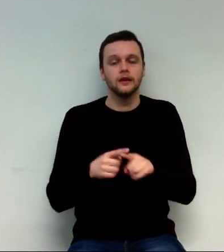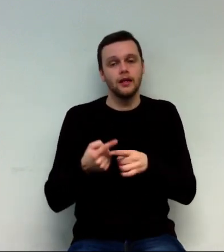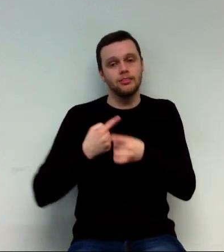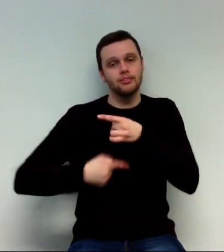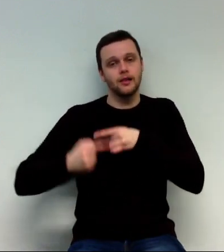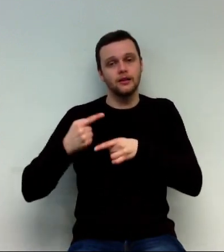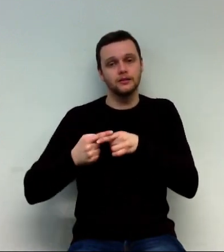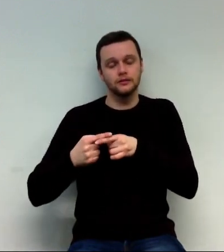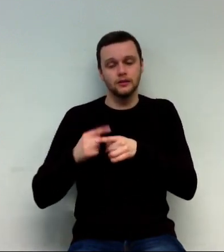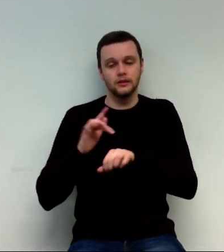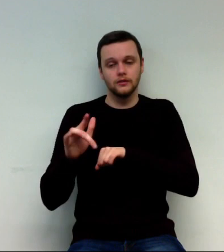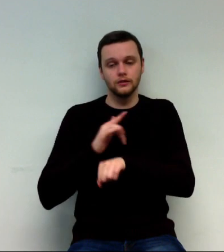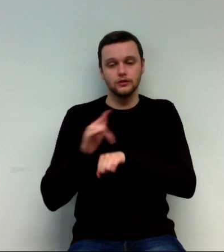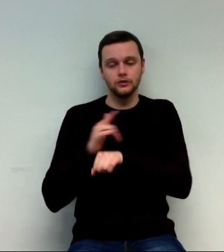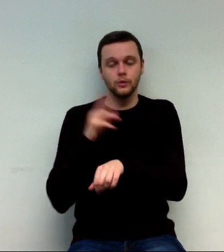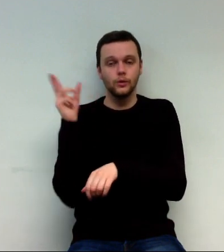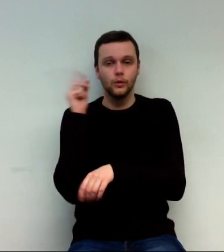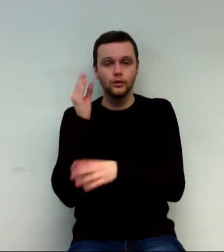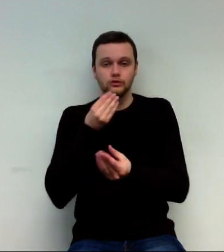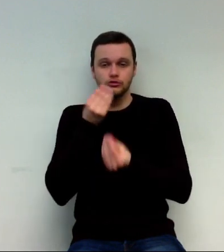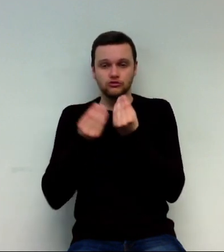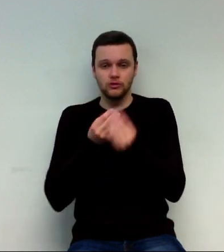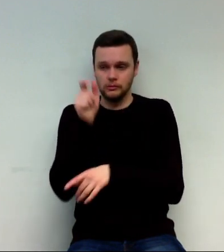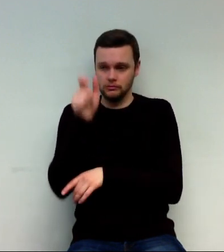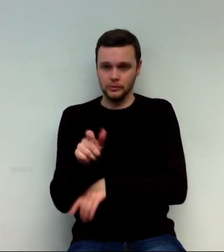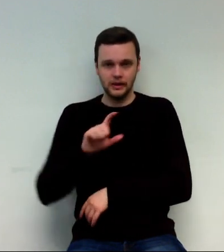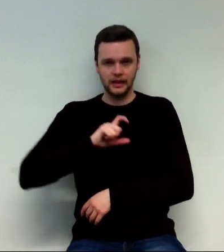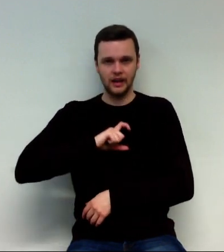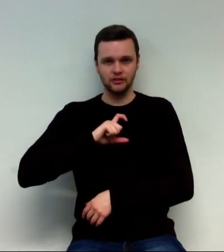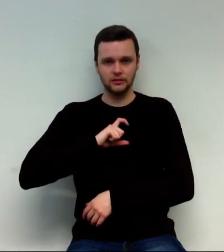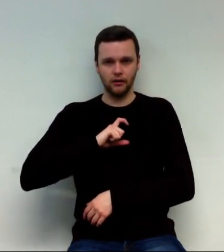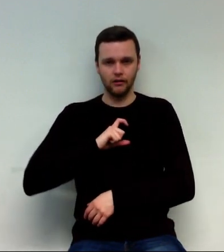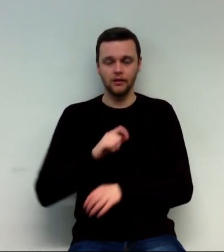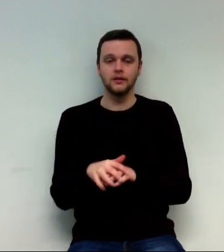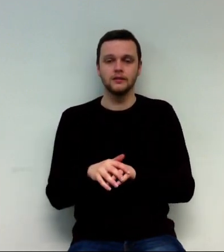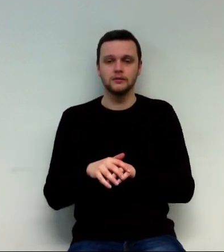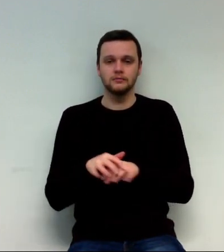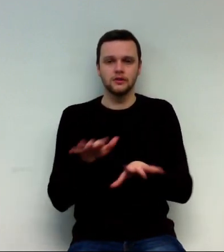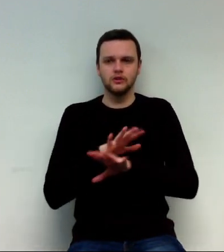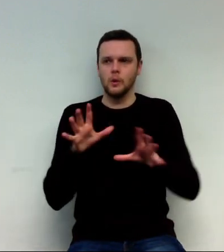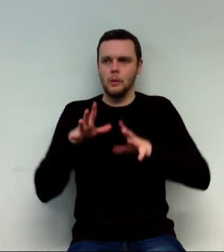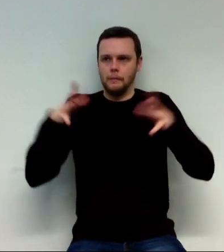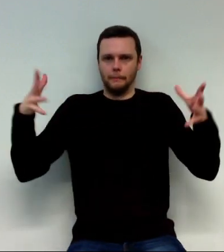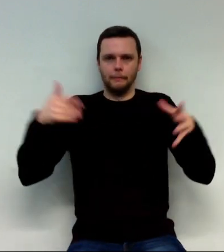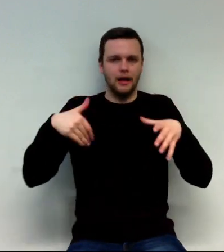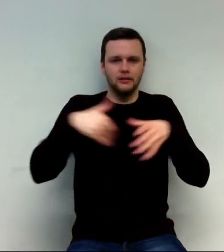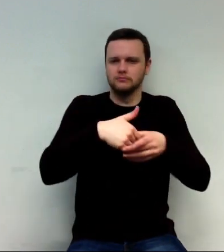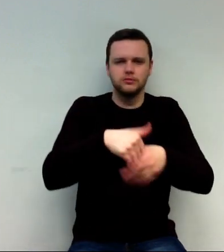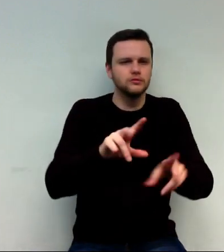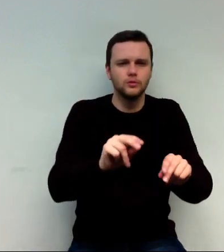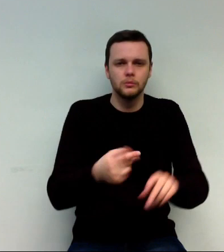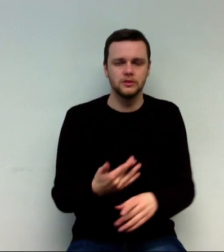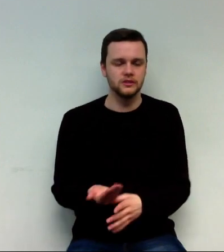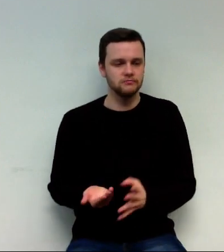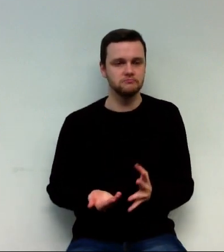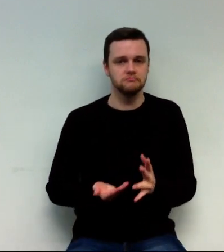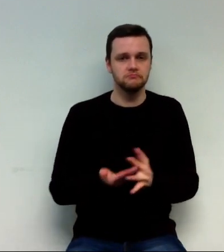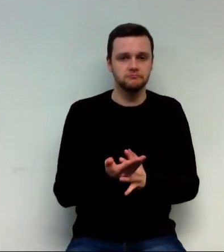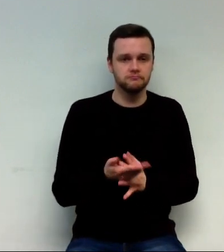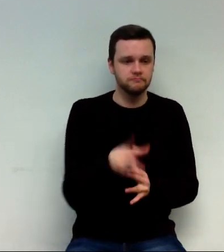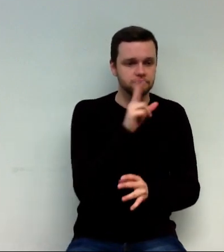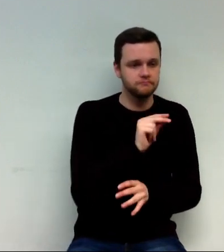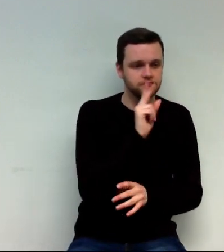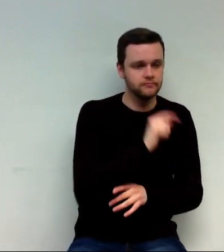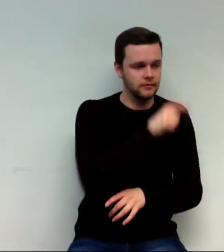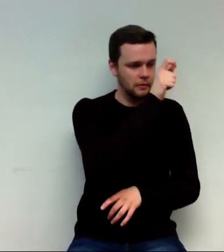the audio describer was a character, and he didn't have a huge amount to say. He just kind of interjected with a bit of description of the set, of what people